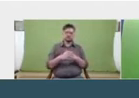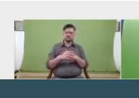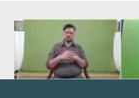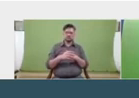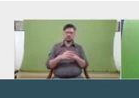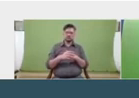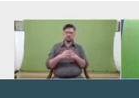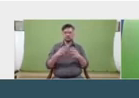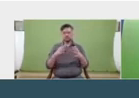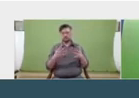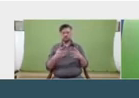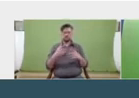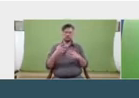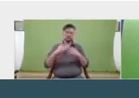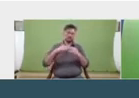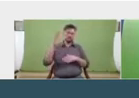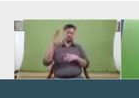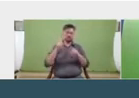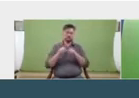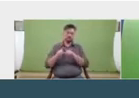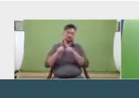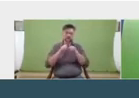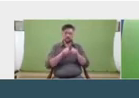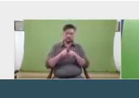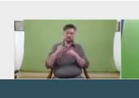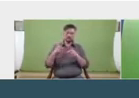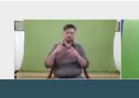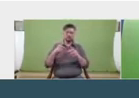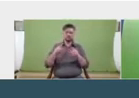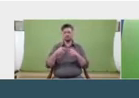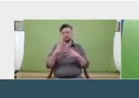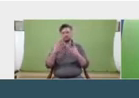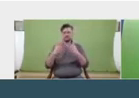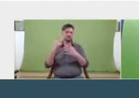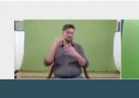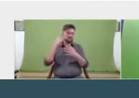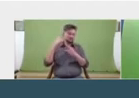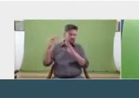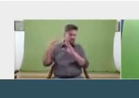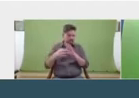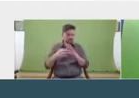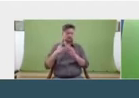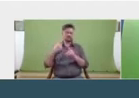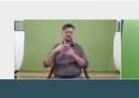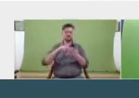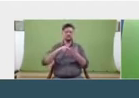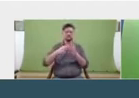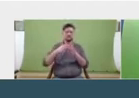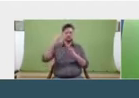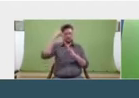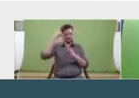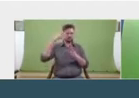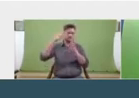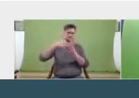or not studied must have heard is sound interface with sound interface interface with meaning okay now